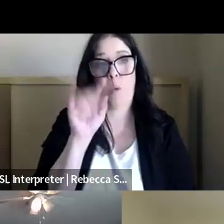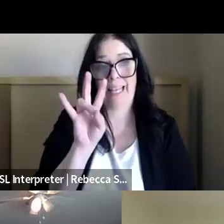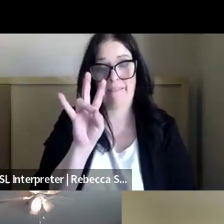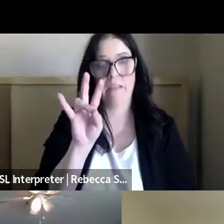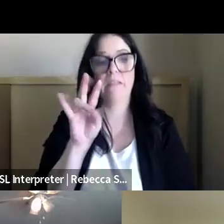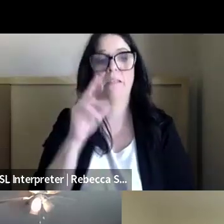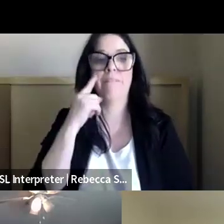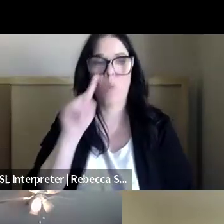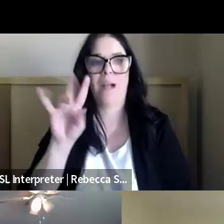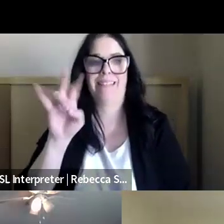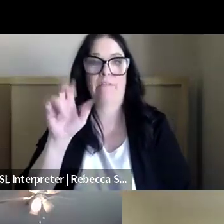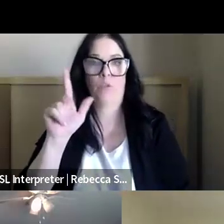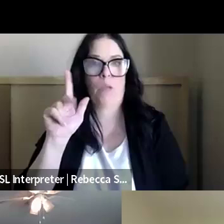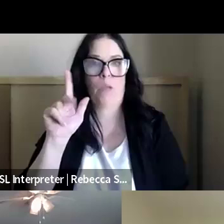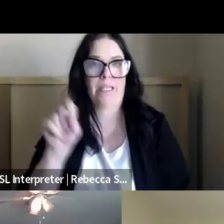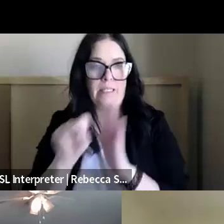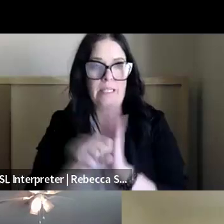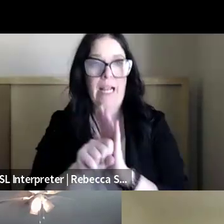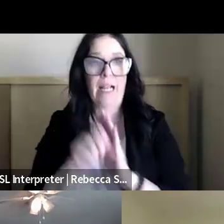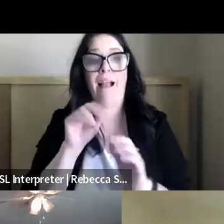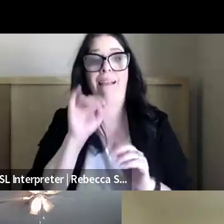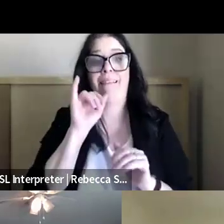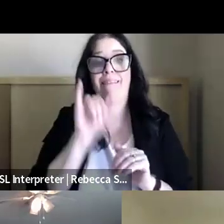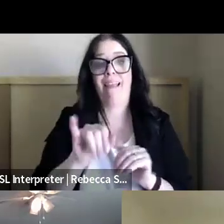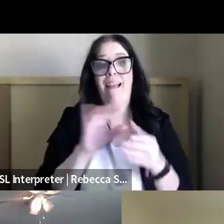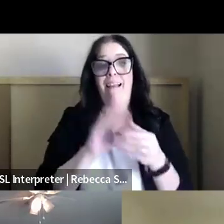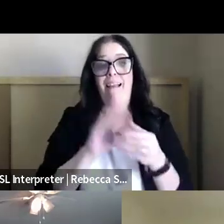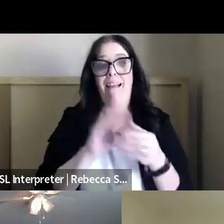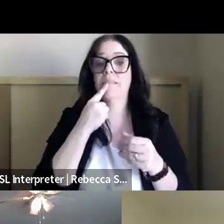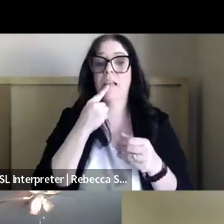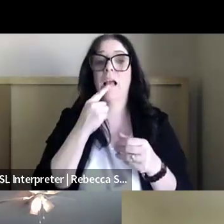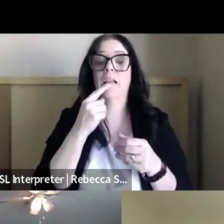of priorities for allocating funds